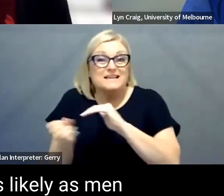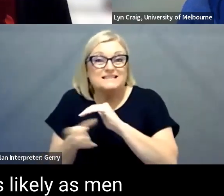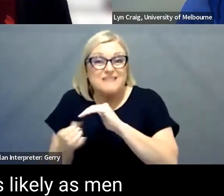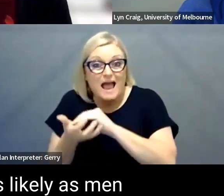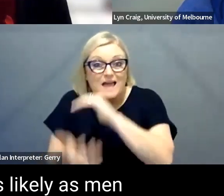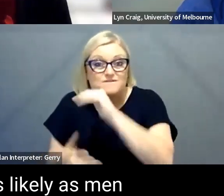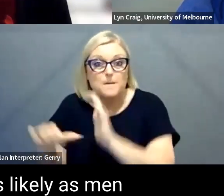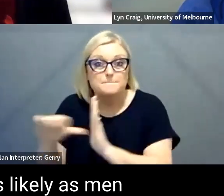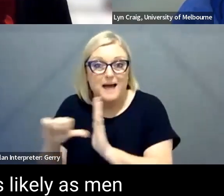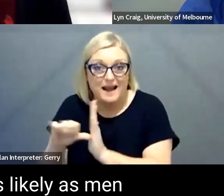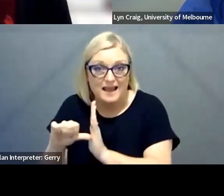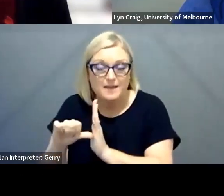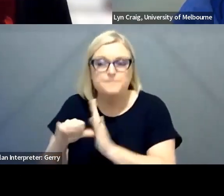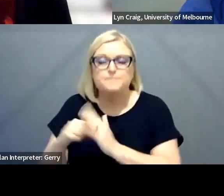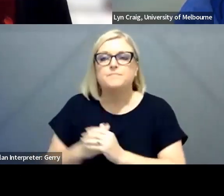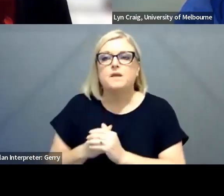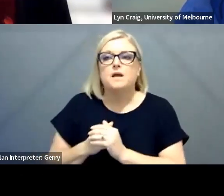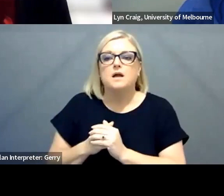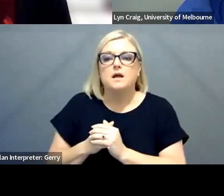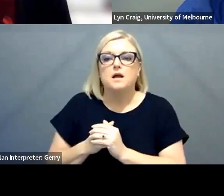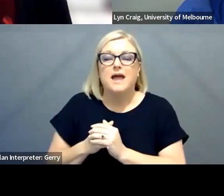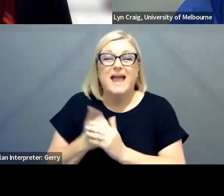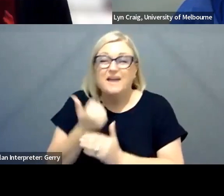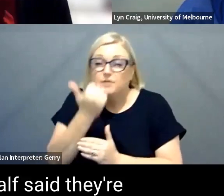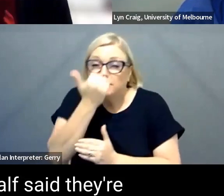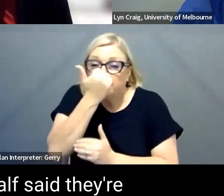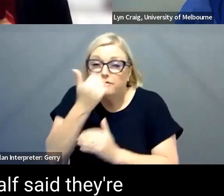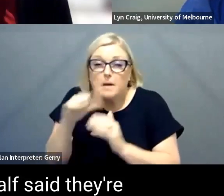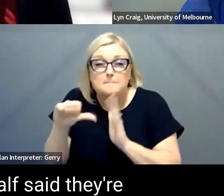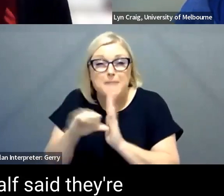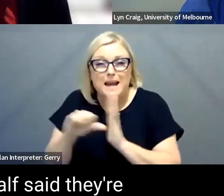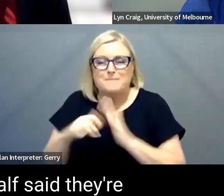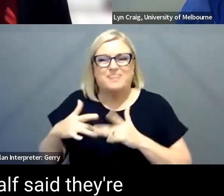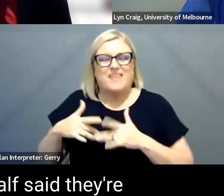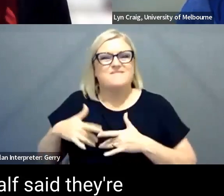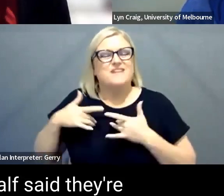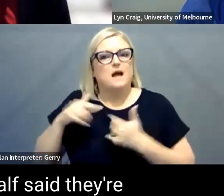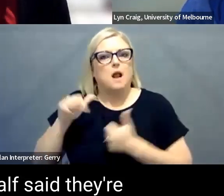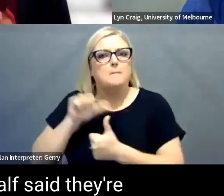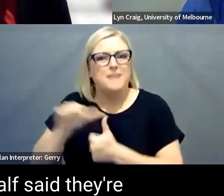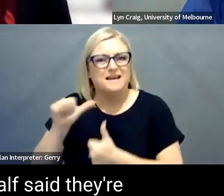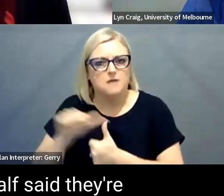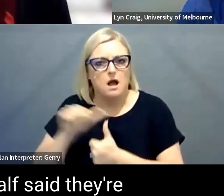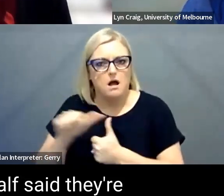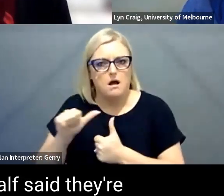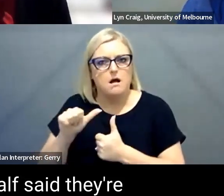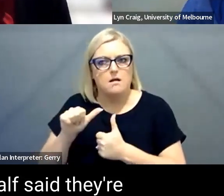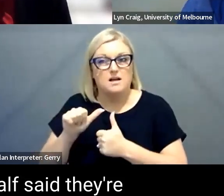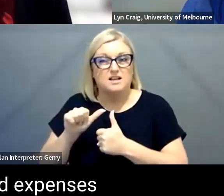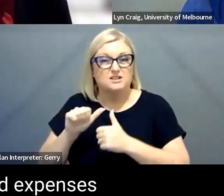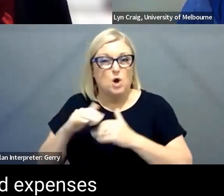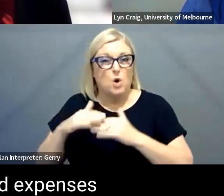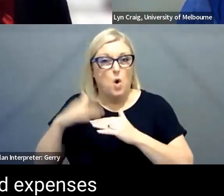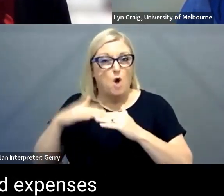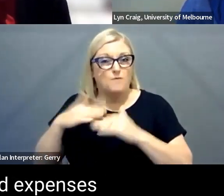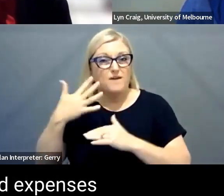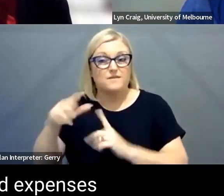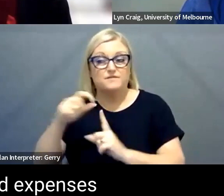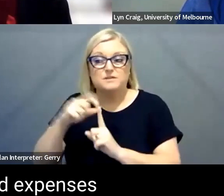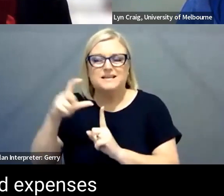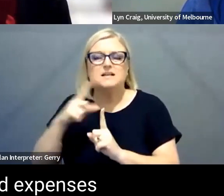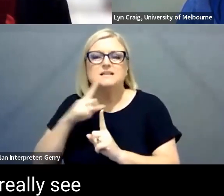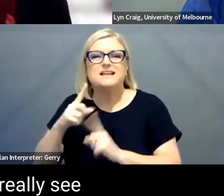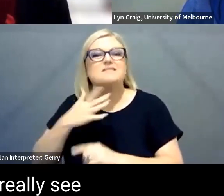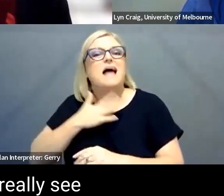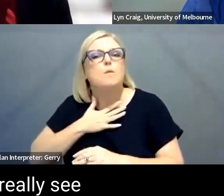likely as men to say they tried to save, even if only a small amount. And, more than half said they tried to put money aside for unexpected